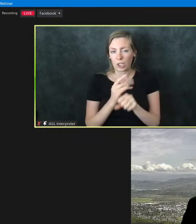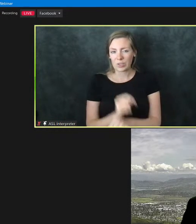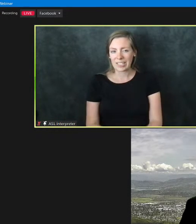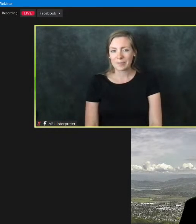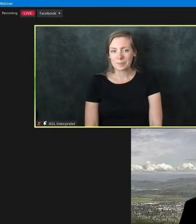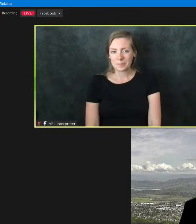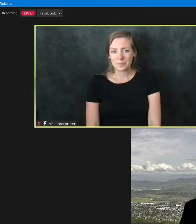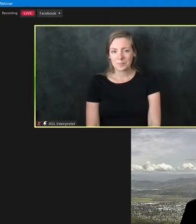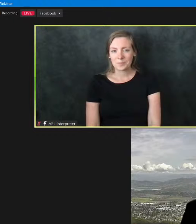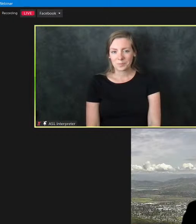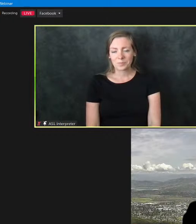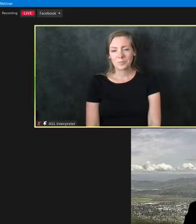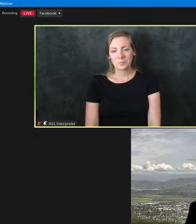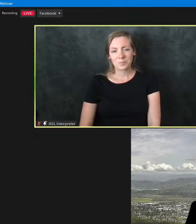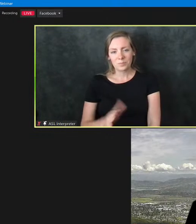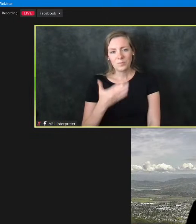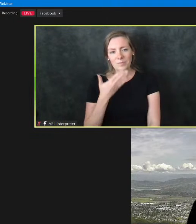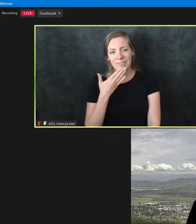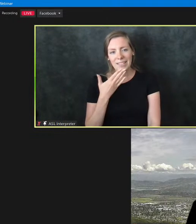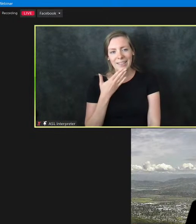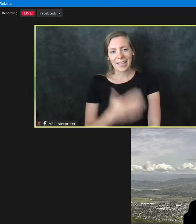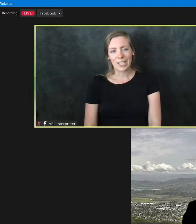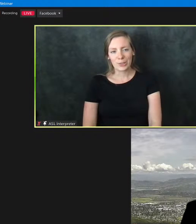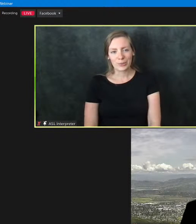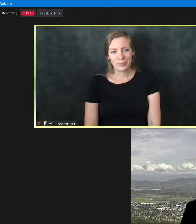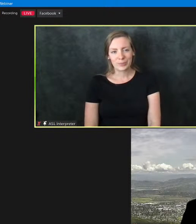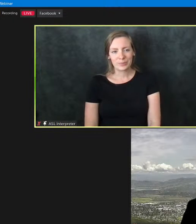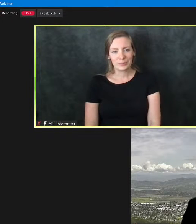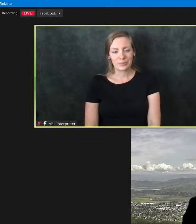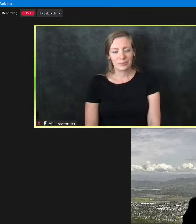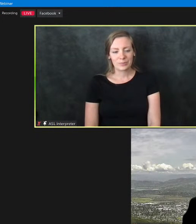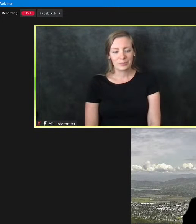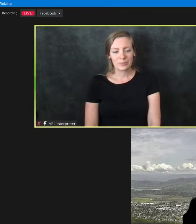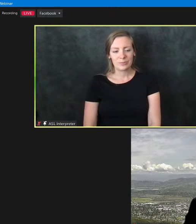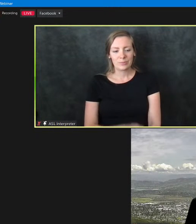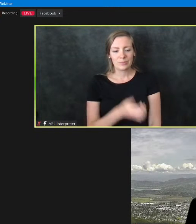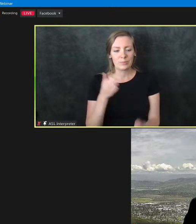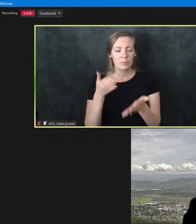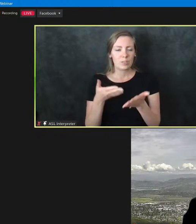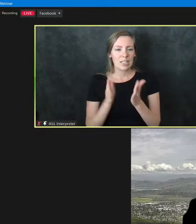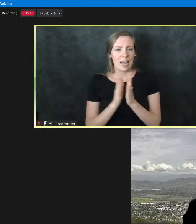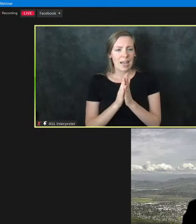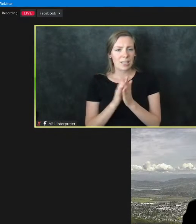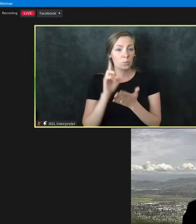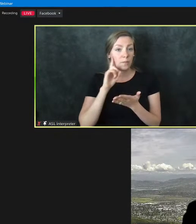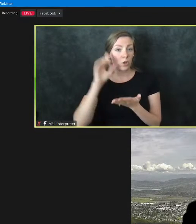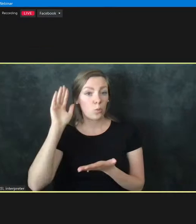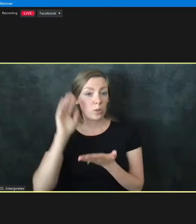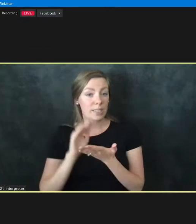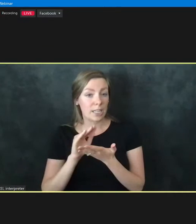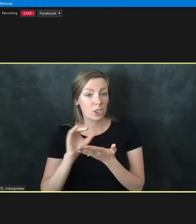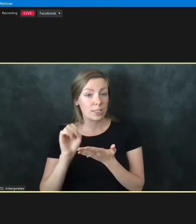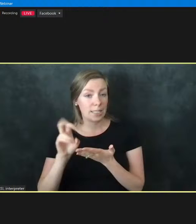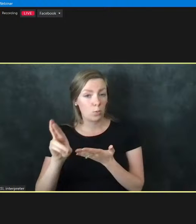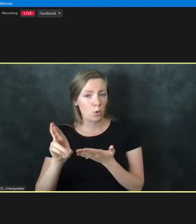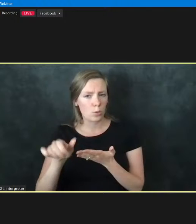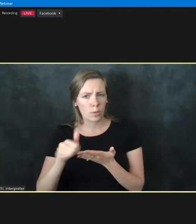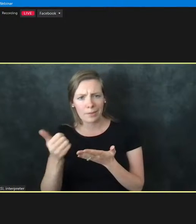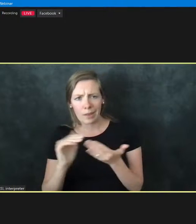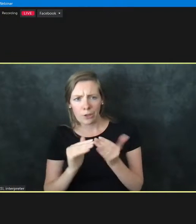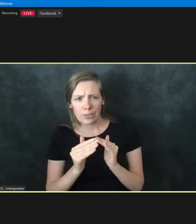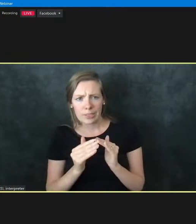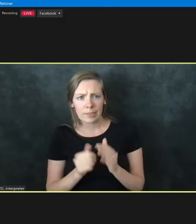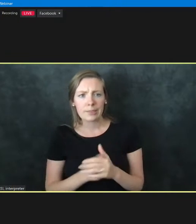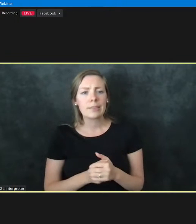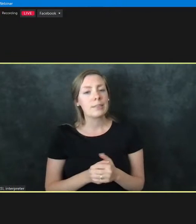que también Thank you, Chris. I appreciate that. Lawrence asks about, we've heard about reductions in Santa Rosa, about how about the other cities in the county? I can tell you